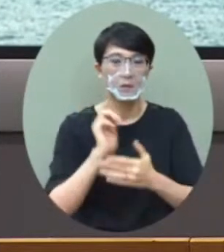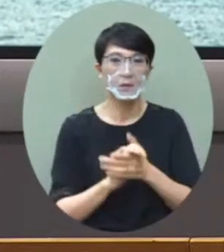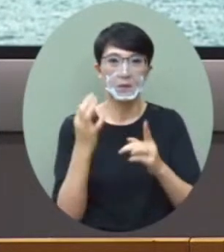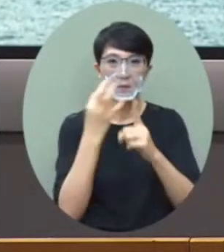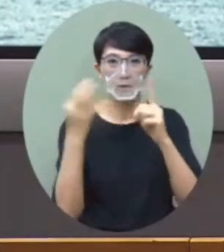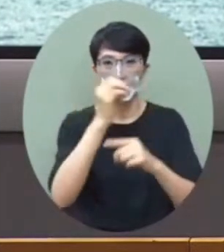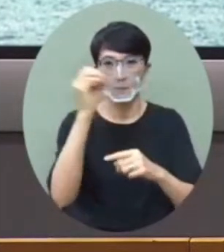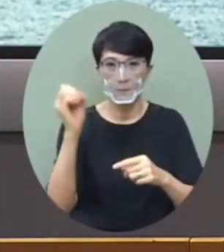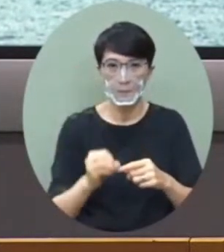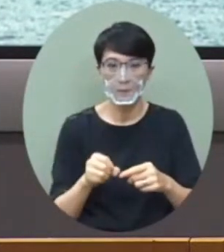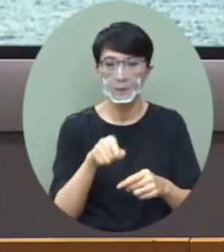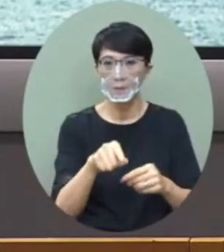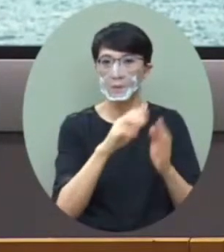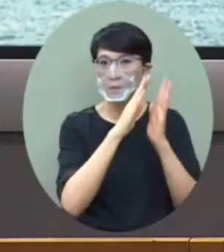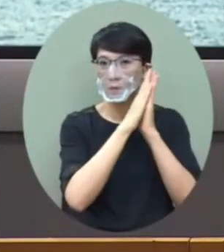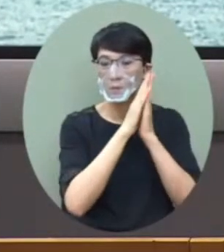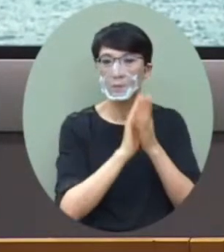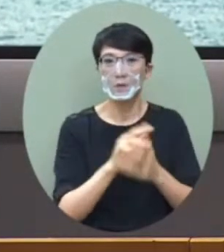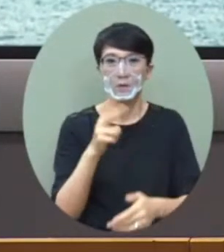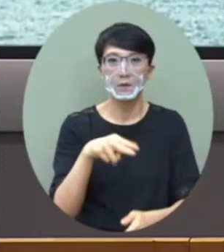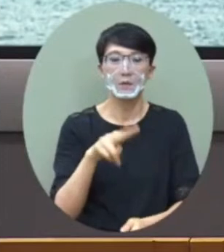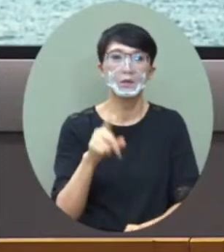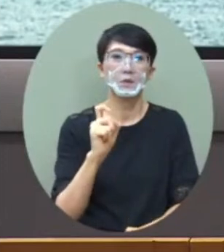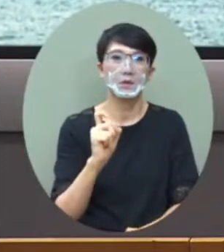12,002 residents were affected, or about